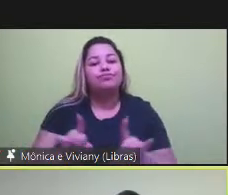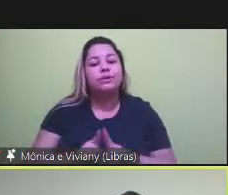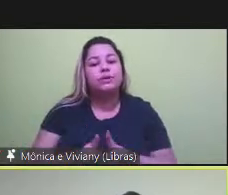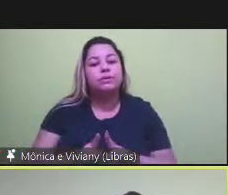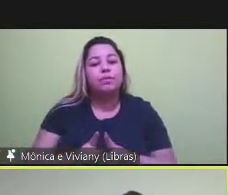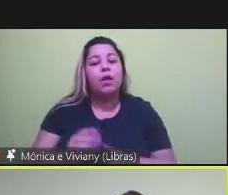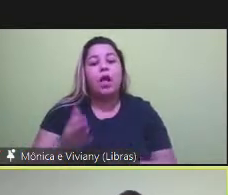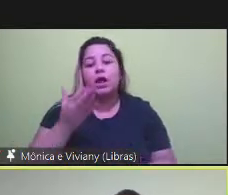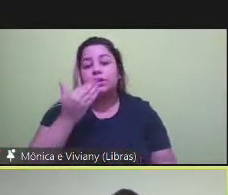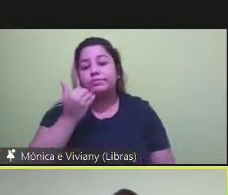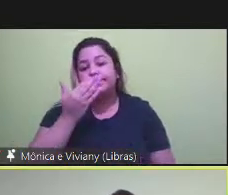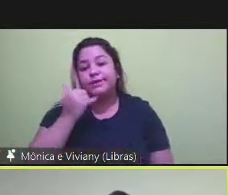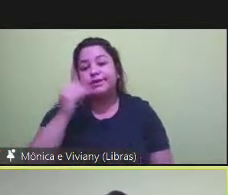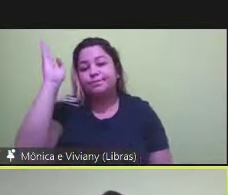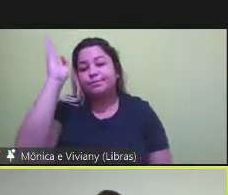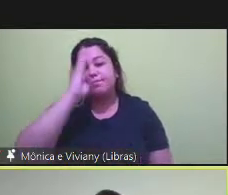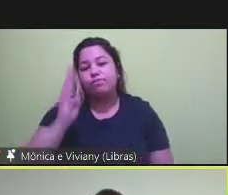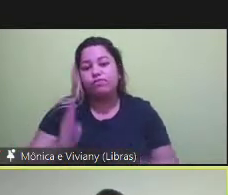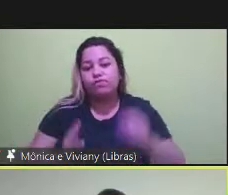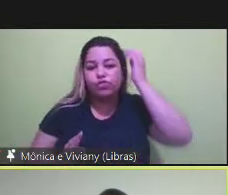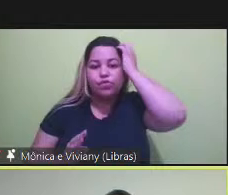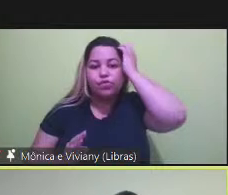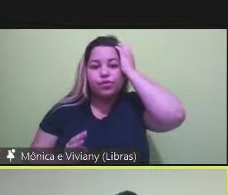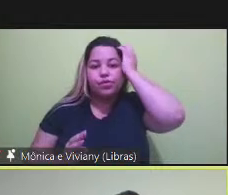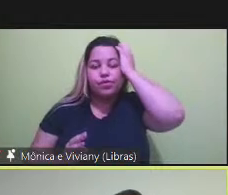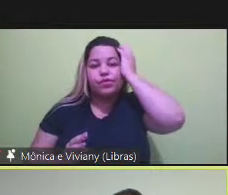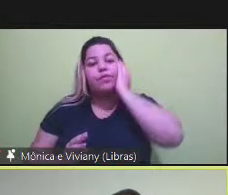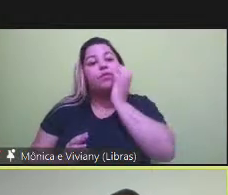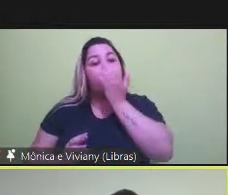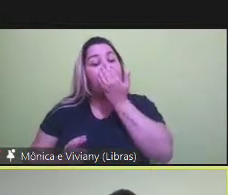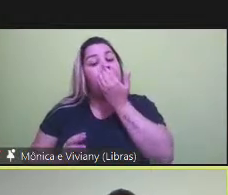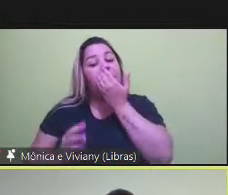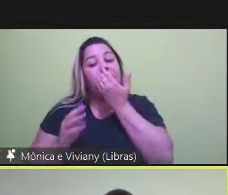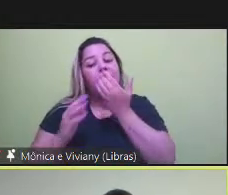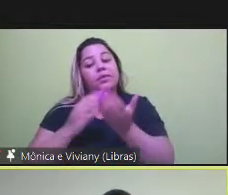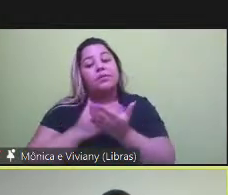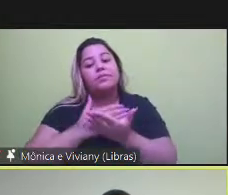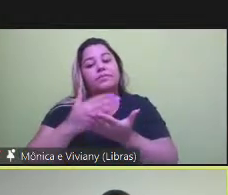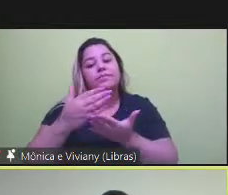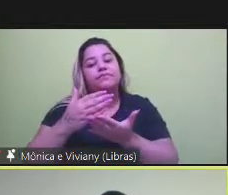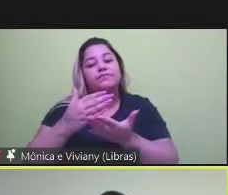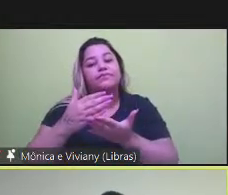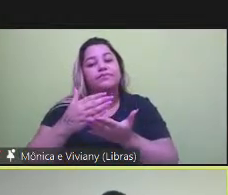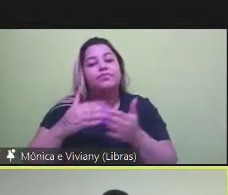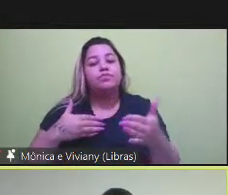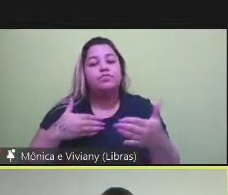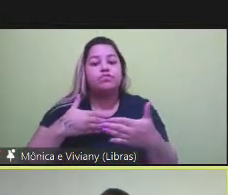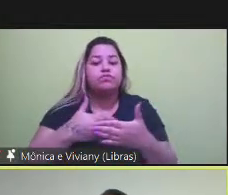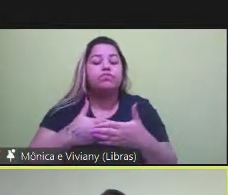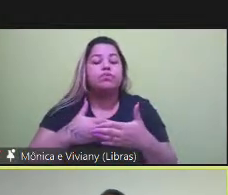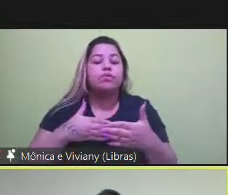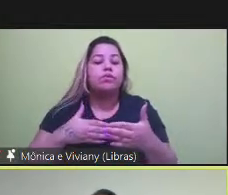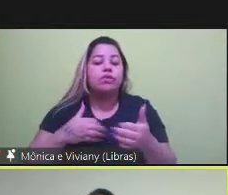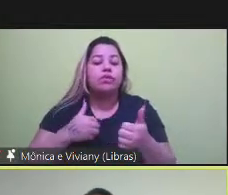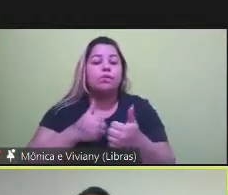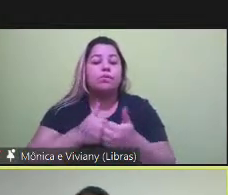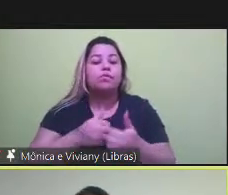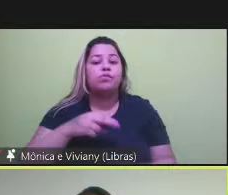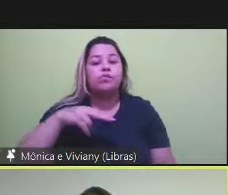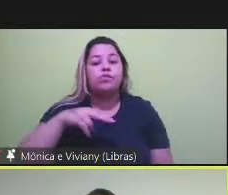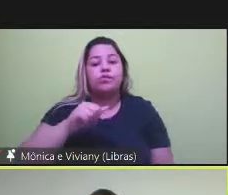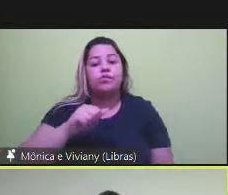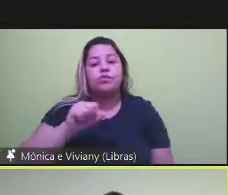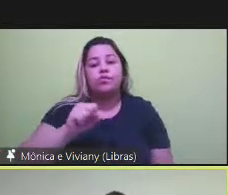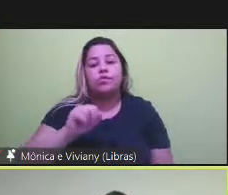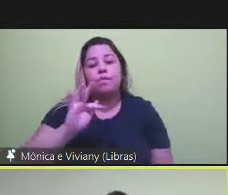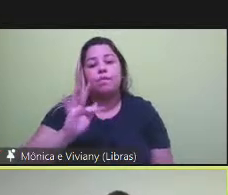the strategy Alimenta Brasil, and we have began an approximation between the nutritionists